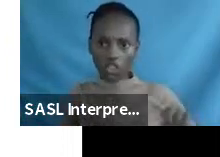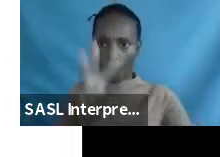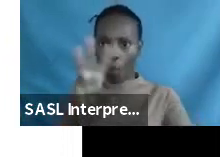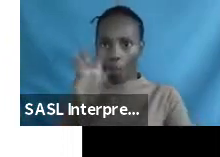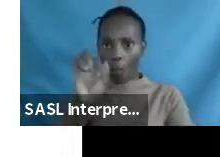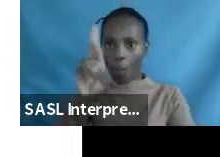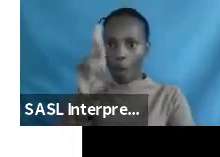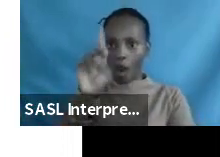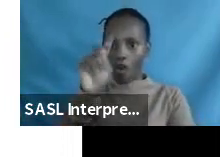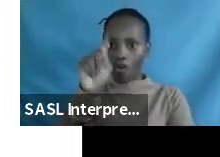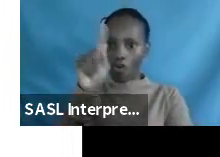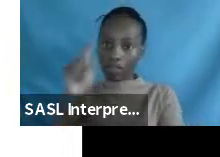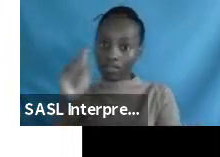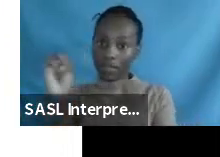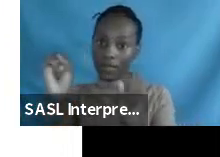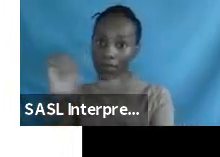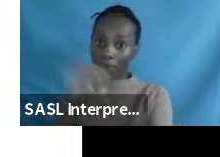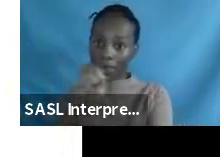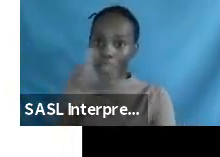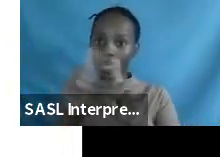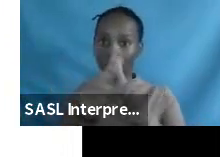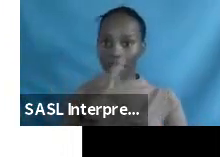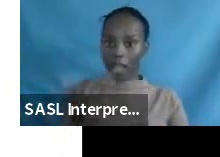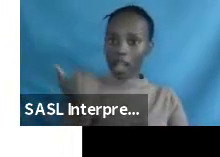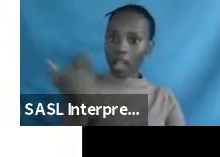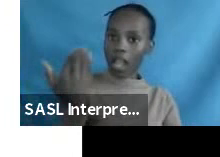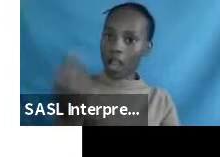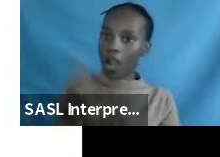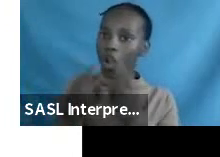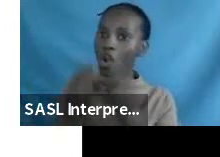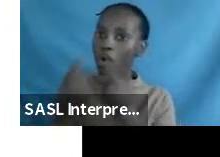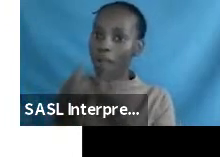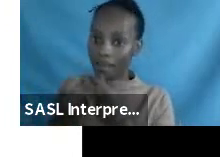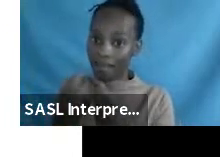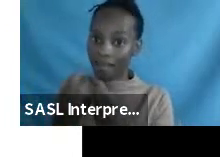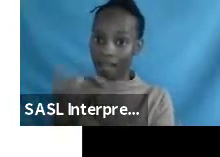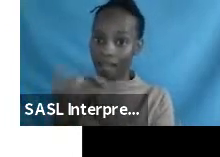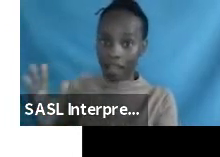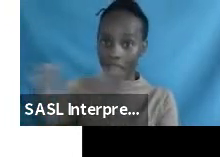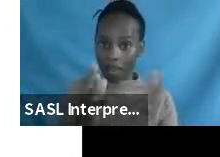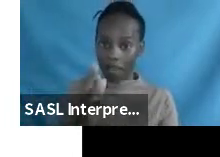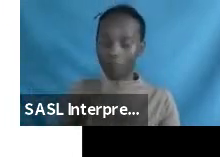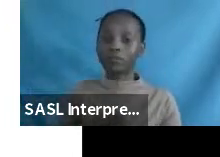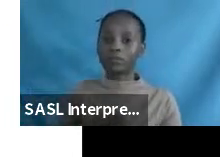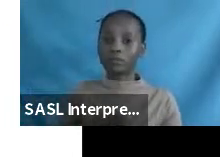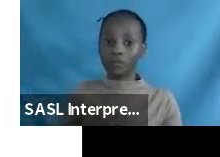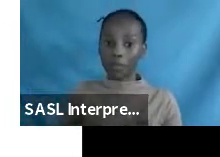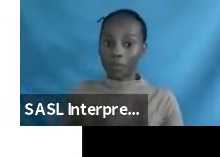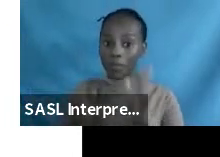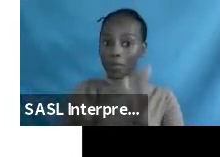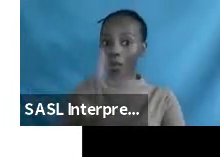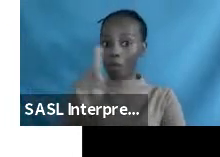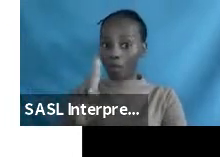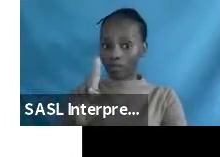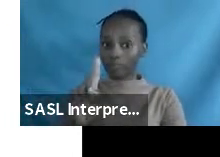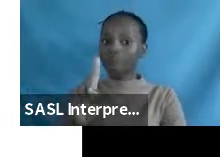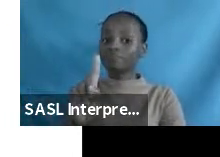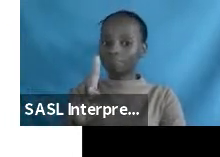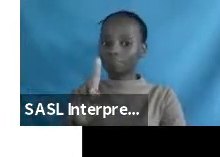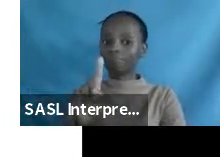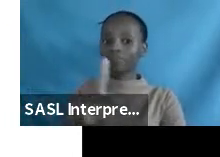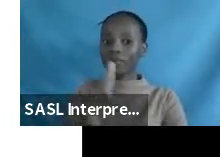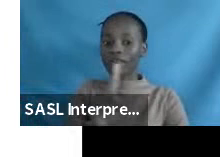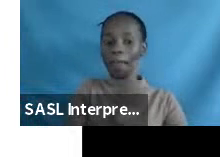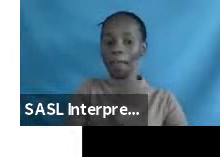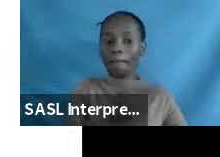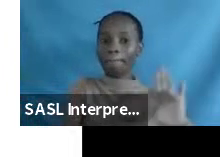an inspector, and very importantly, I'm going to also talk about the duties of the brand holders after seizure, but